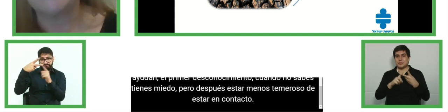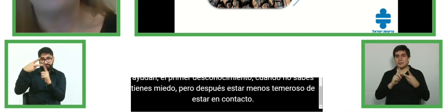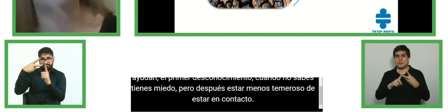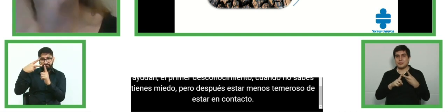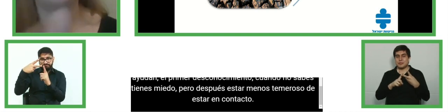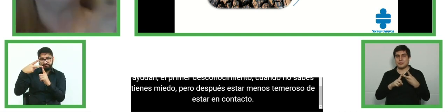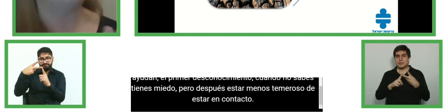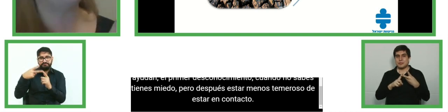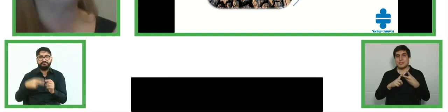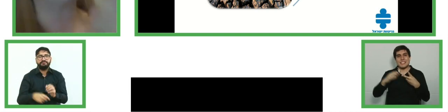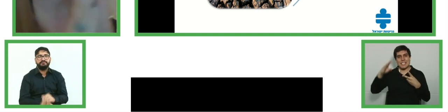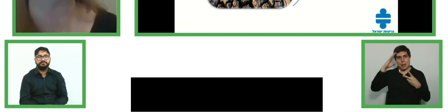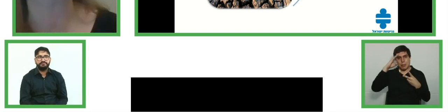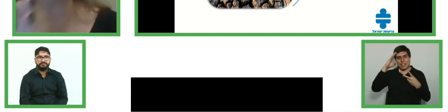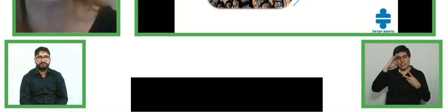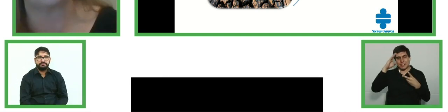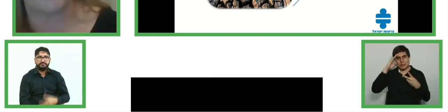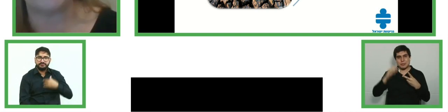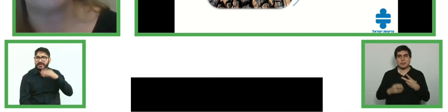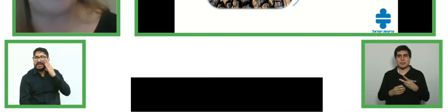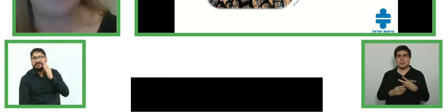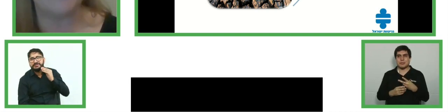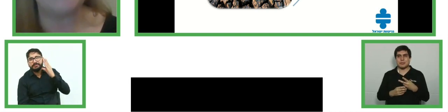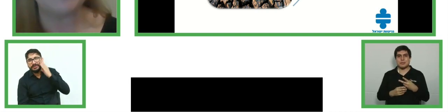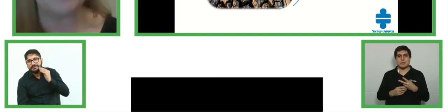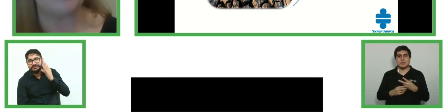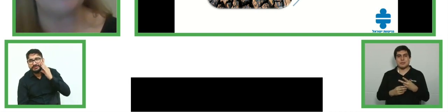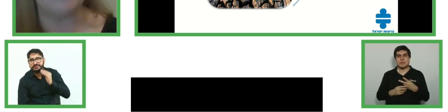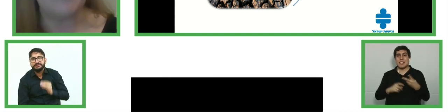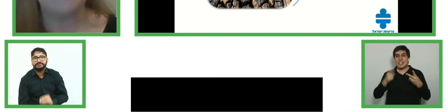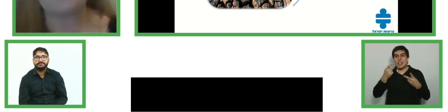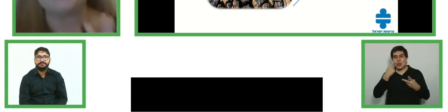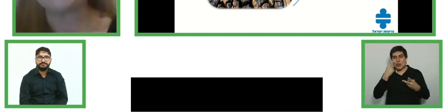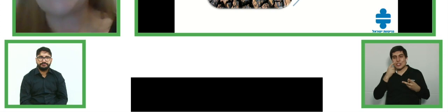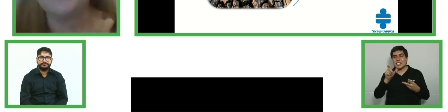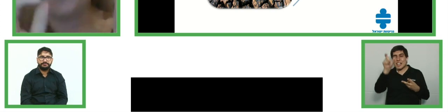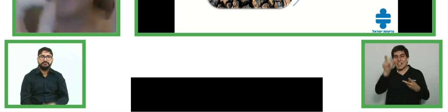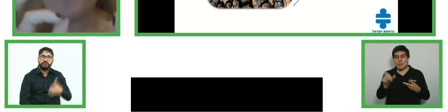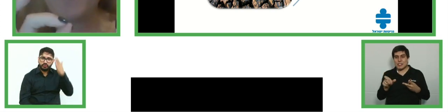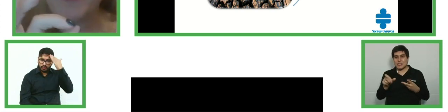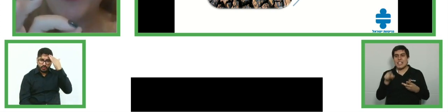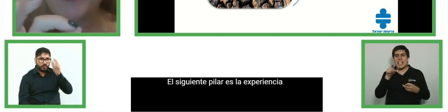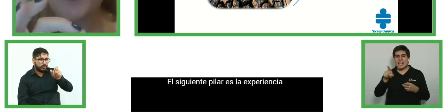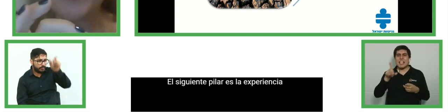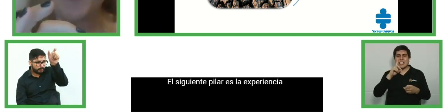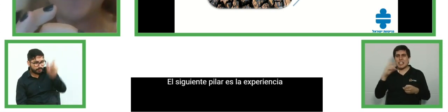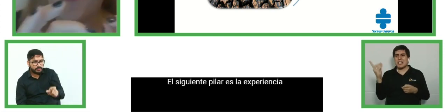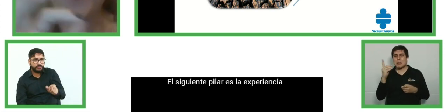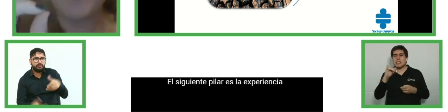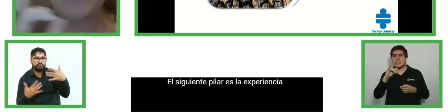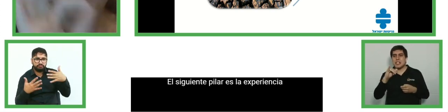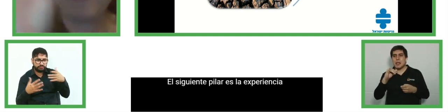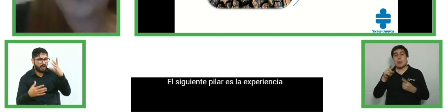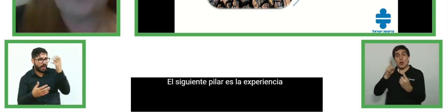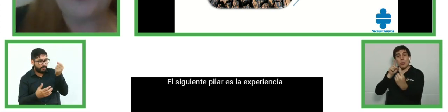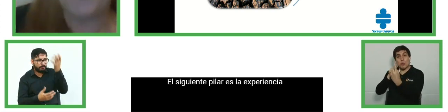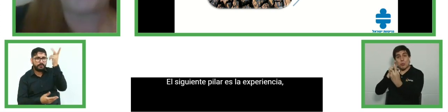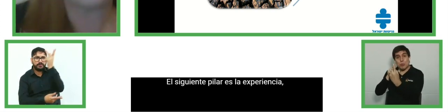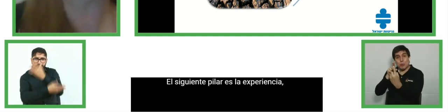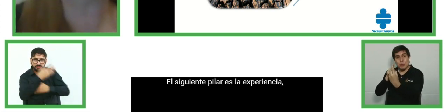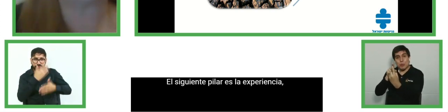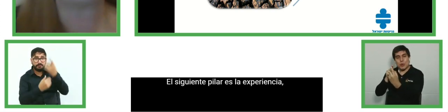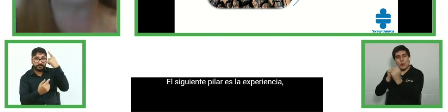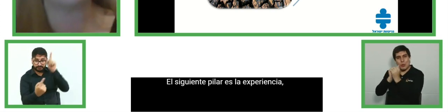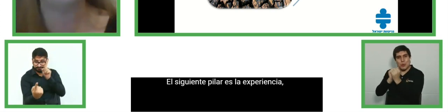behind the disability. Now I can tell you a very, very short story, Ricardo, and then there's only two more points and I'm done. You know, in one of the